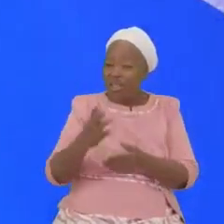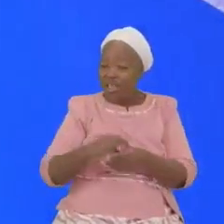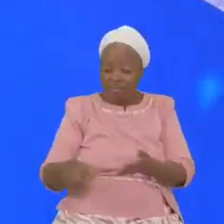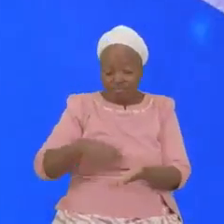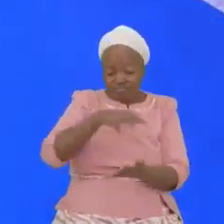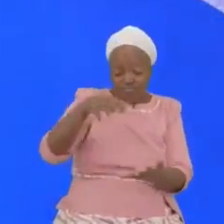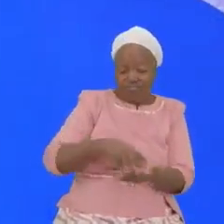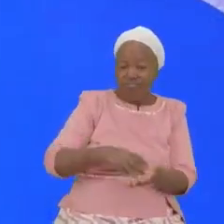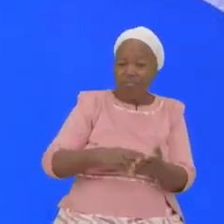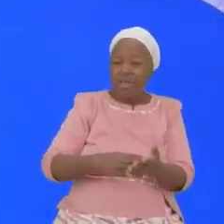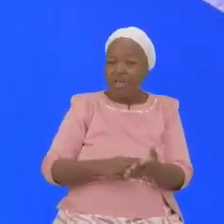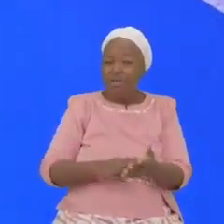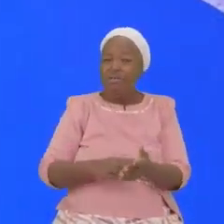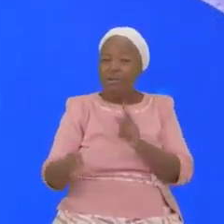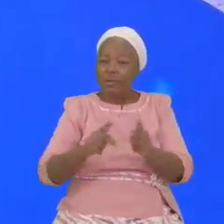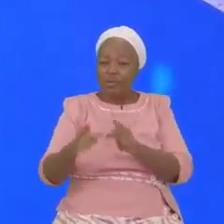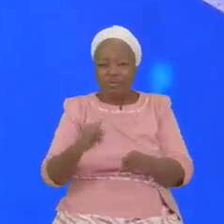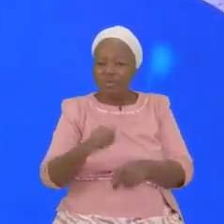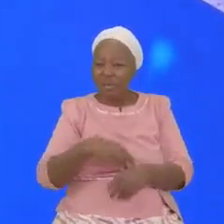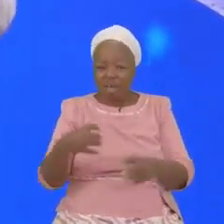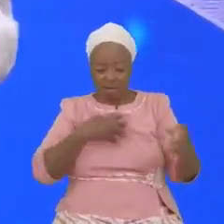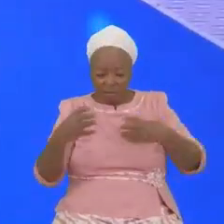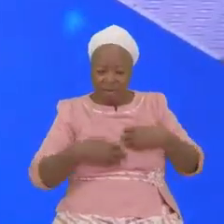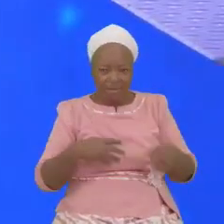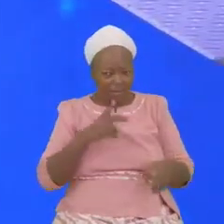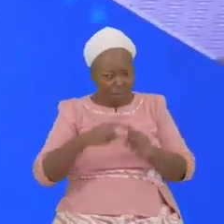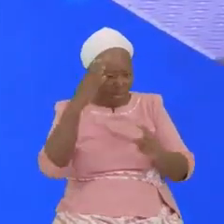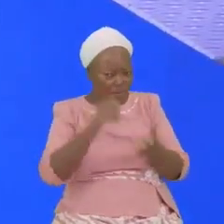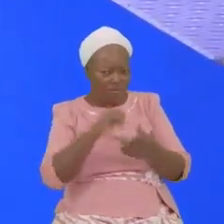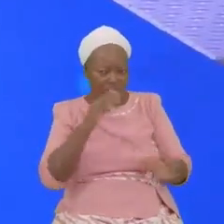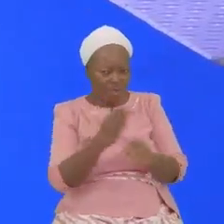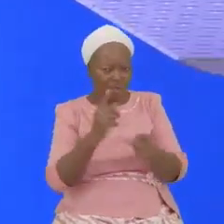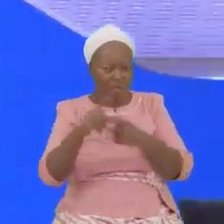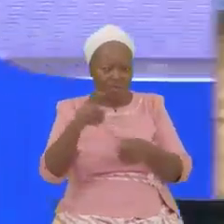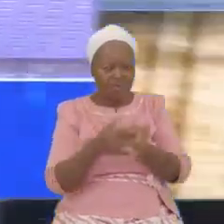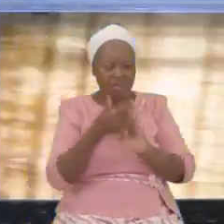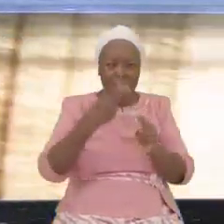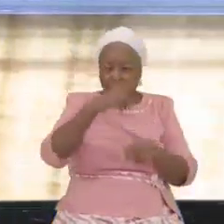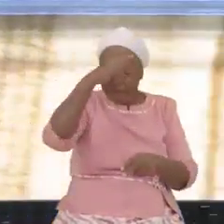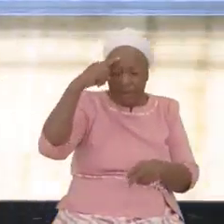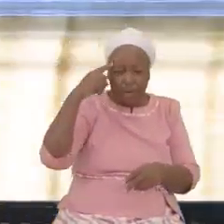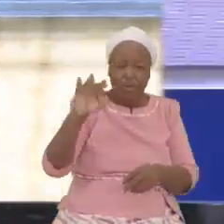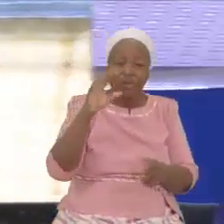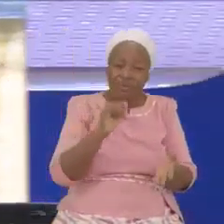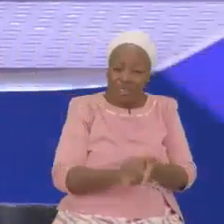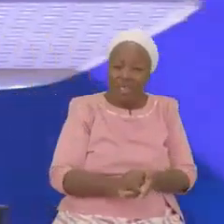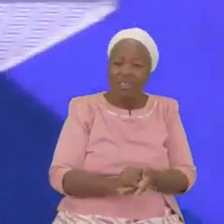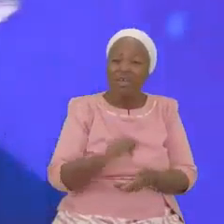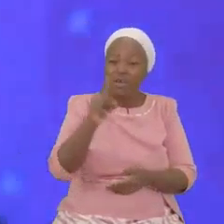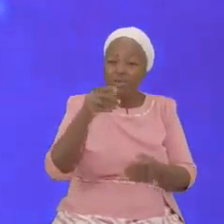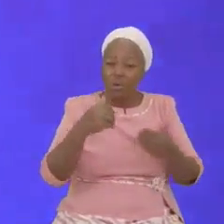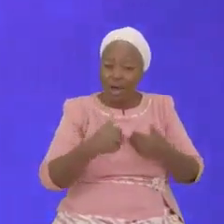will not, you know, it will not get to you. I said it will not get to you. And because of that, you